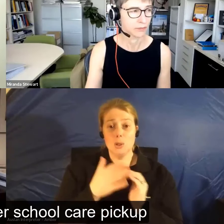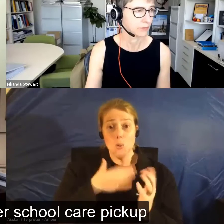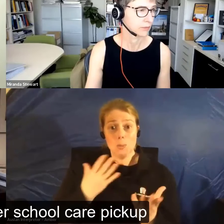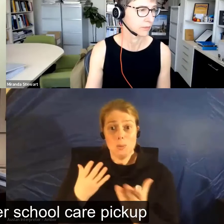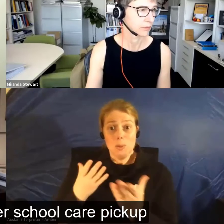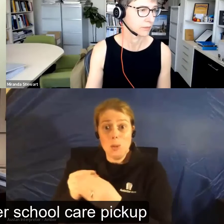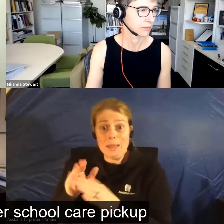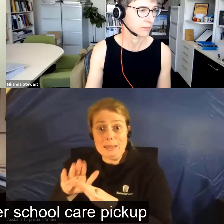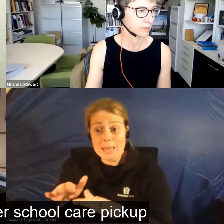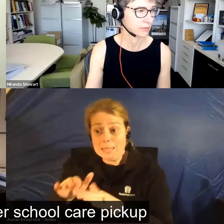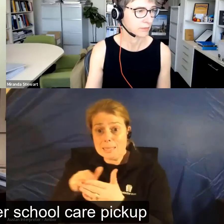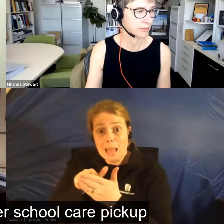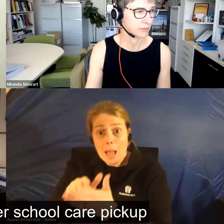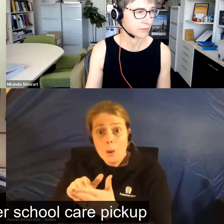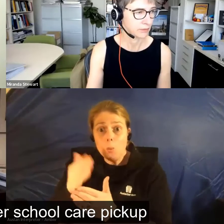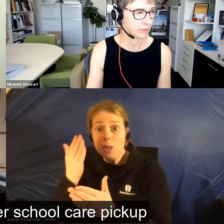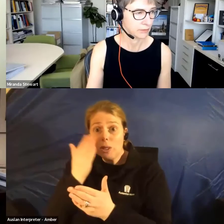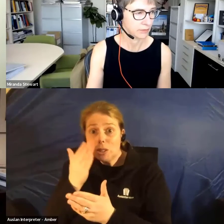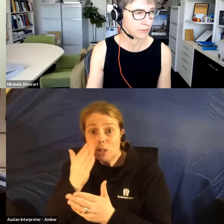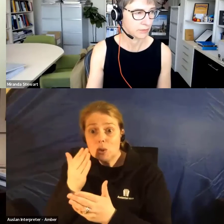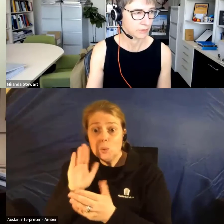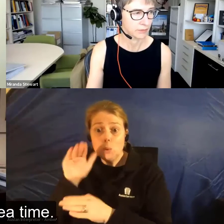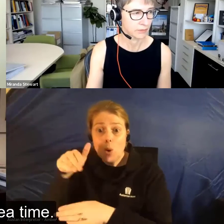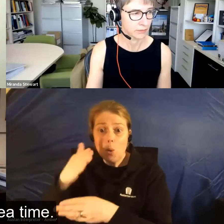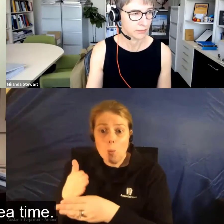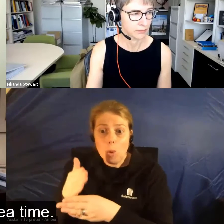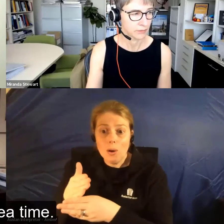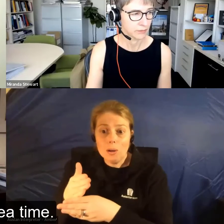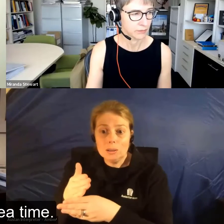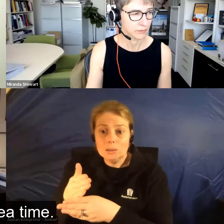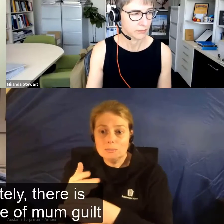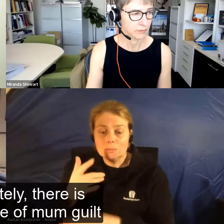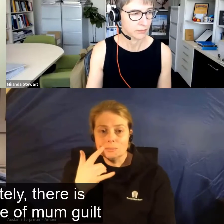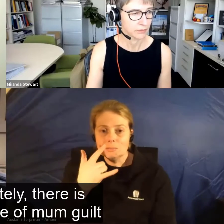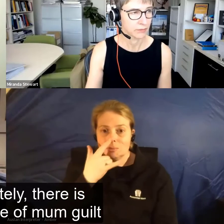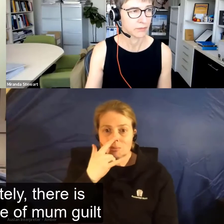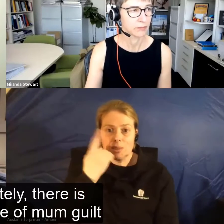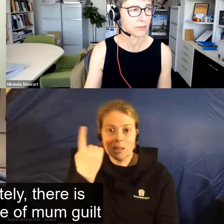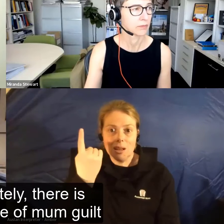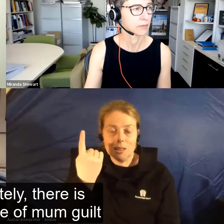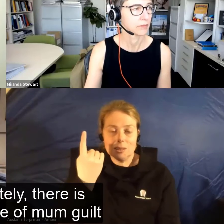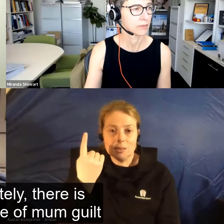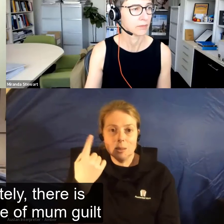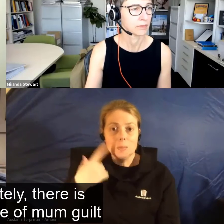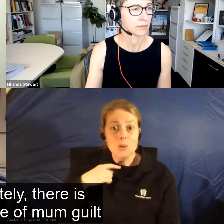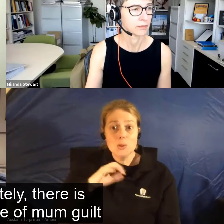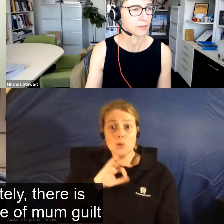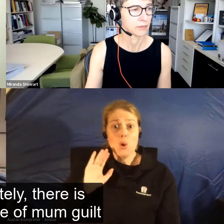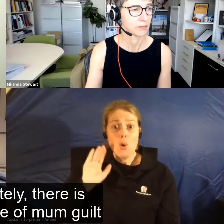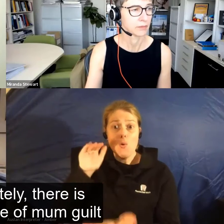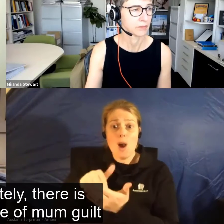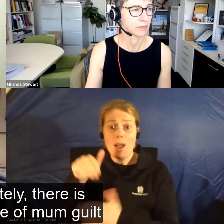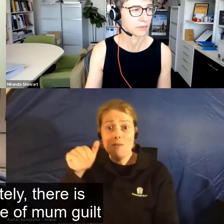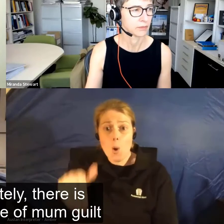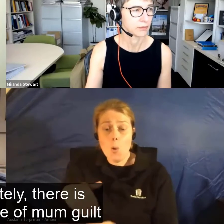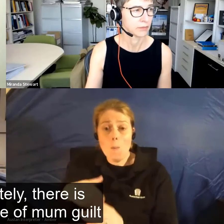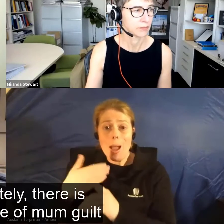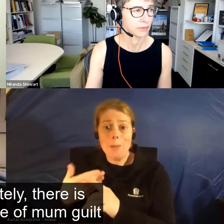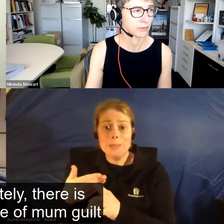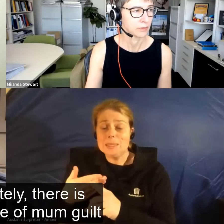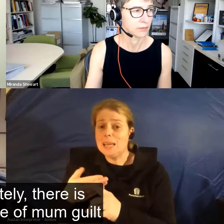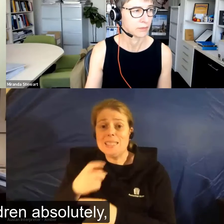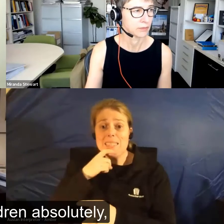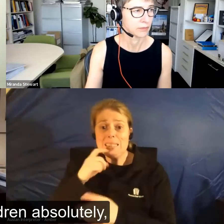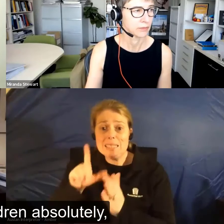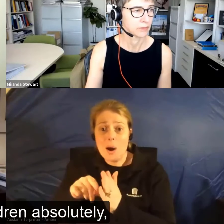work, then after school care pickup until tea time. So absolutely, there is a huge sense of